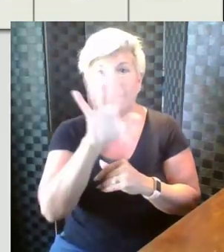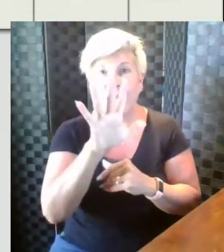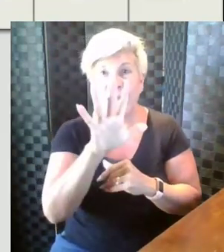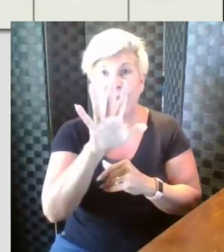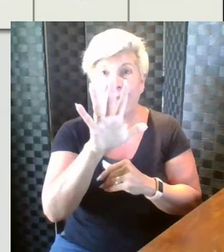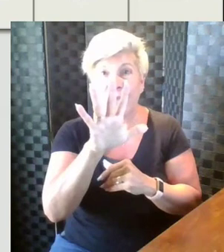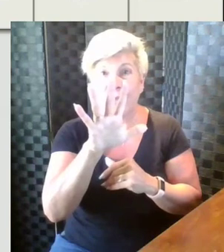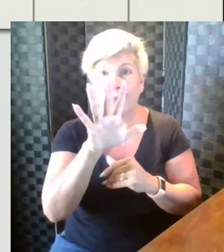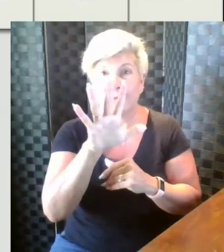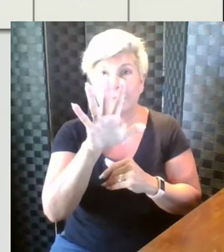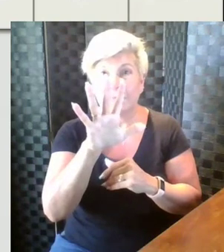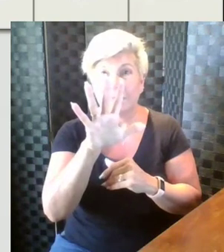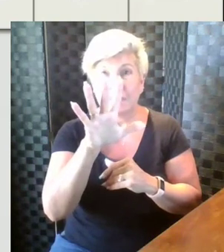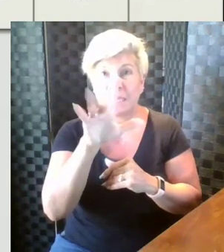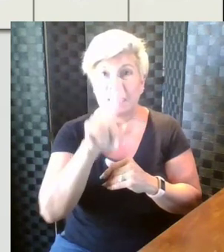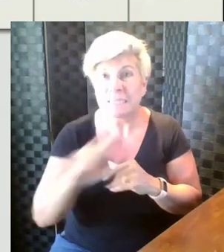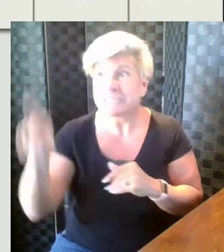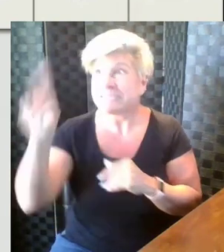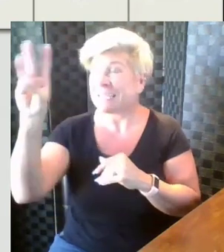5,